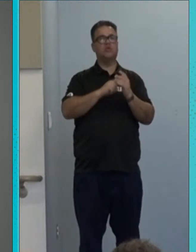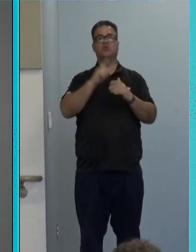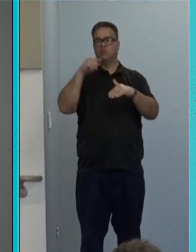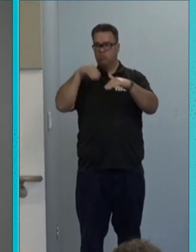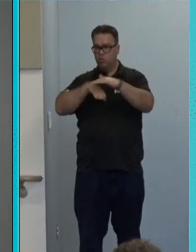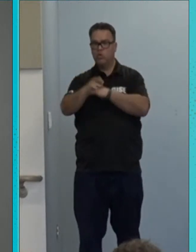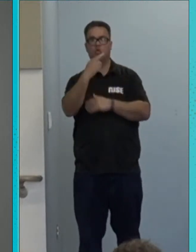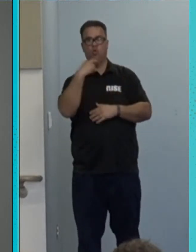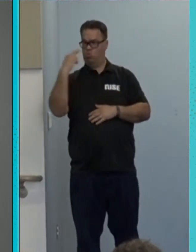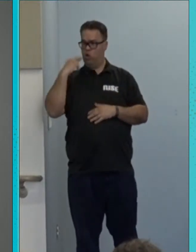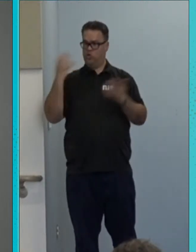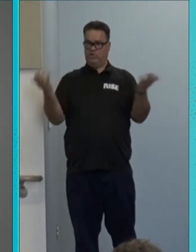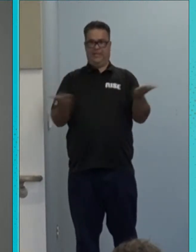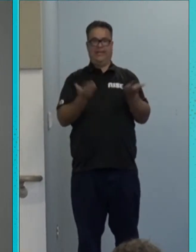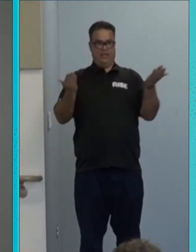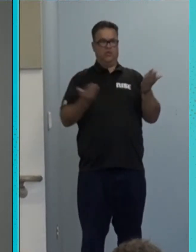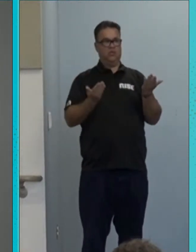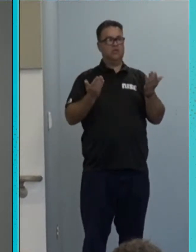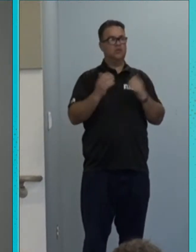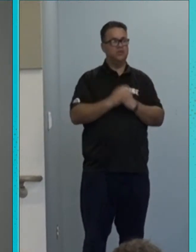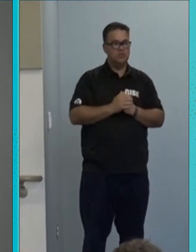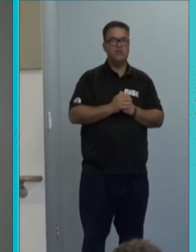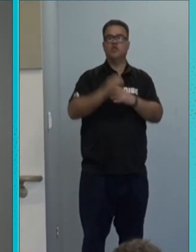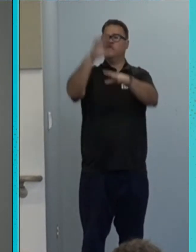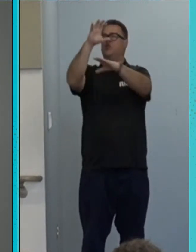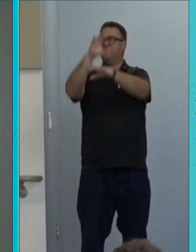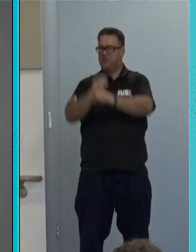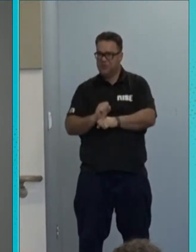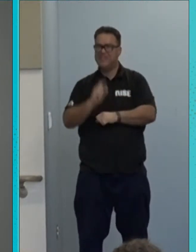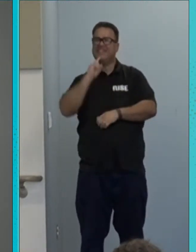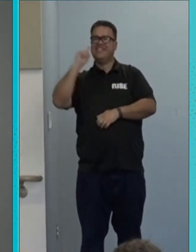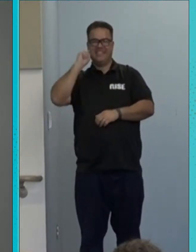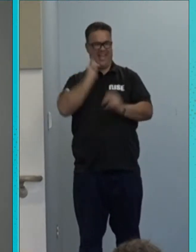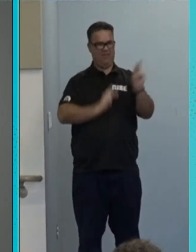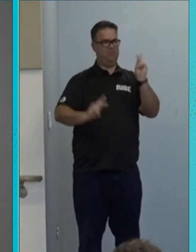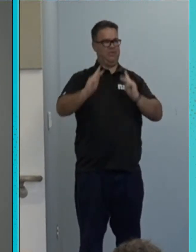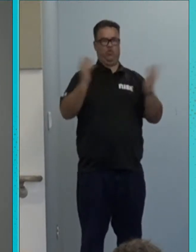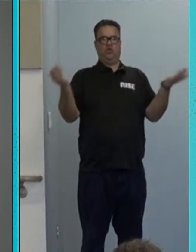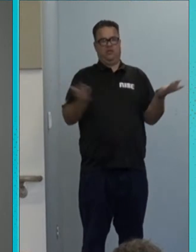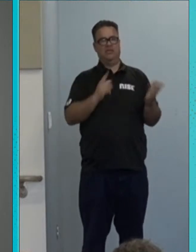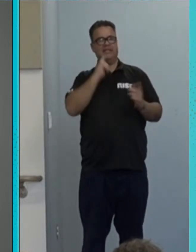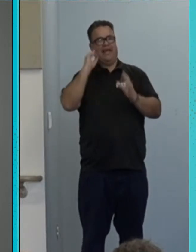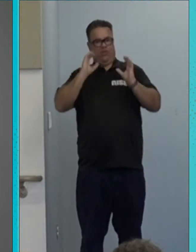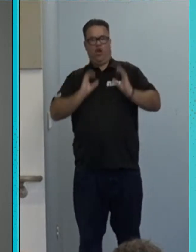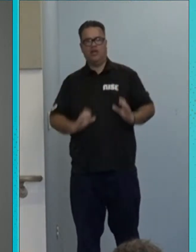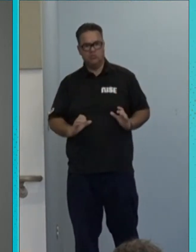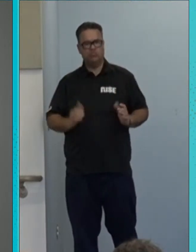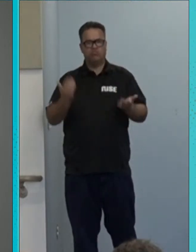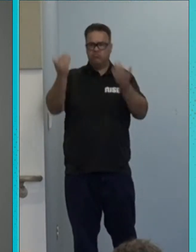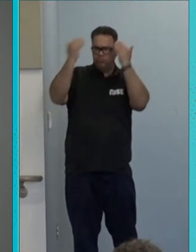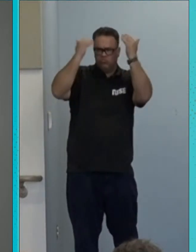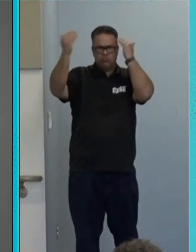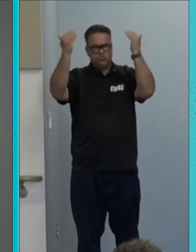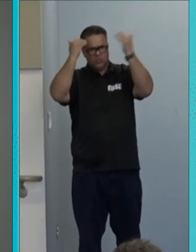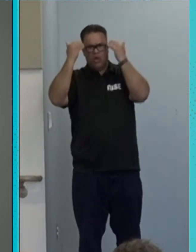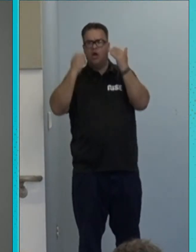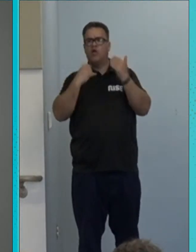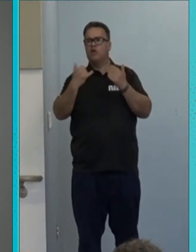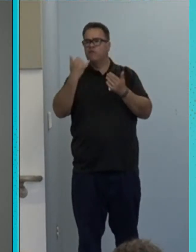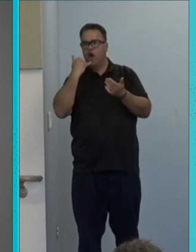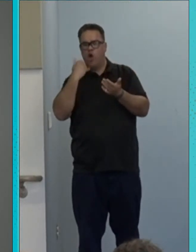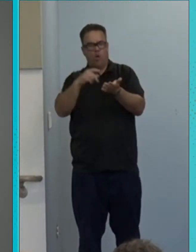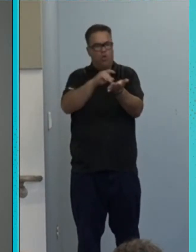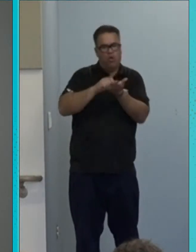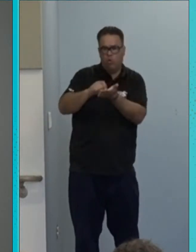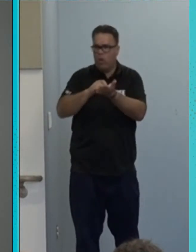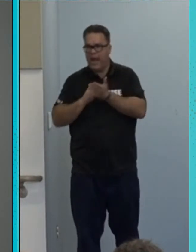into restaurants. They're used to having deaf customers. They'll quickly take out their phone if